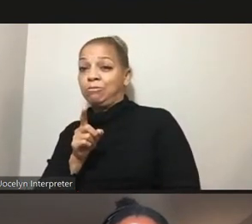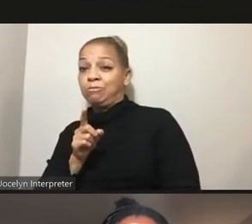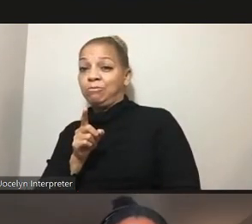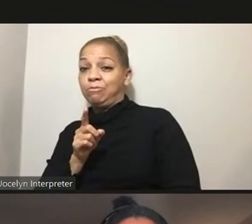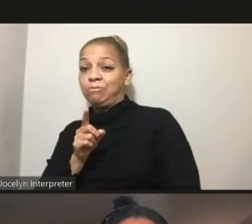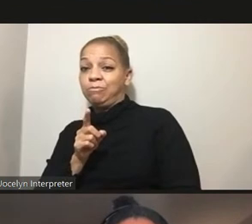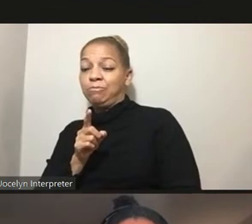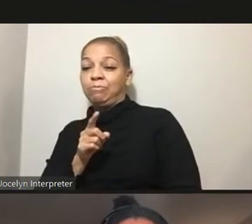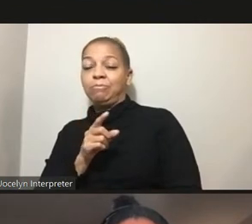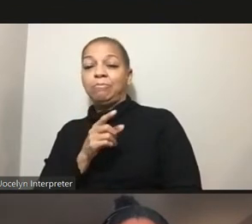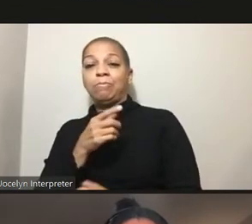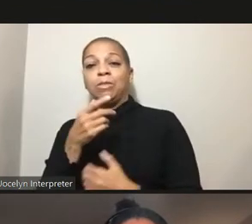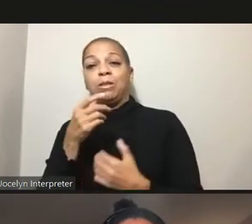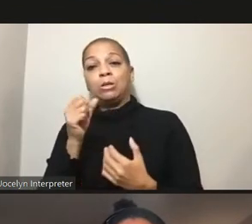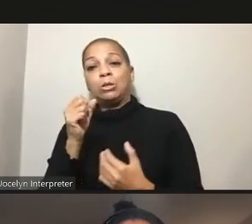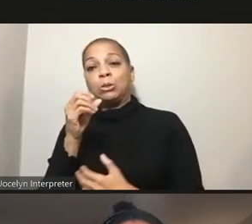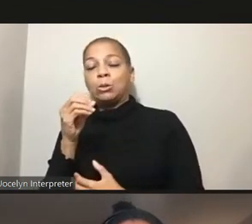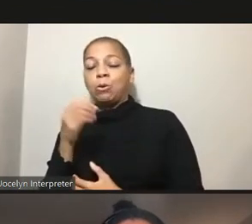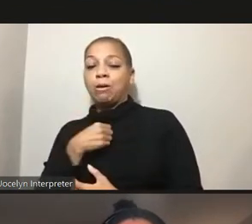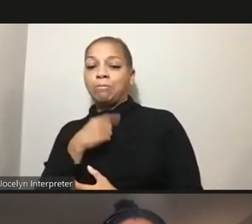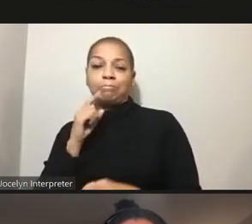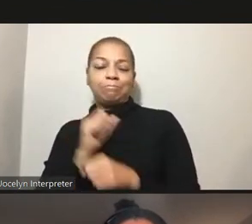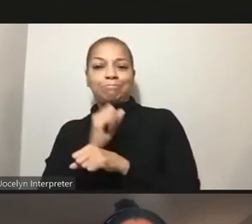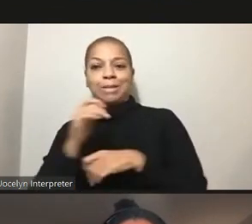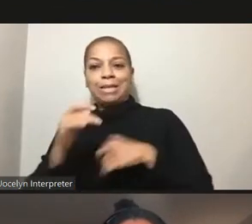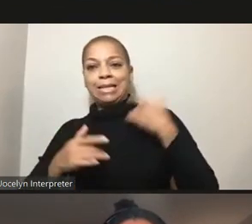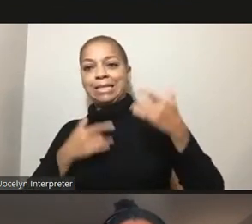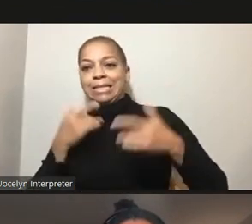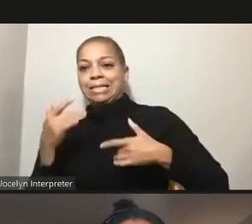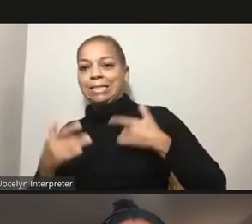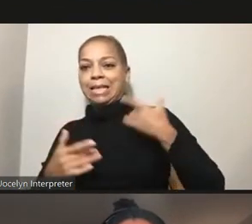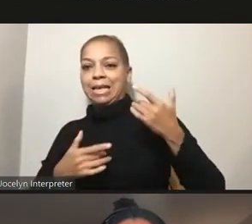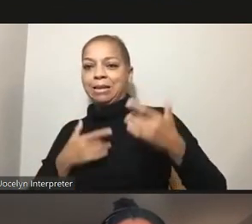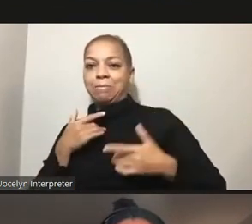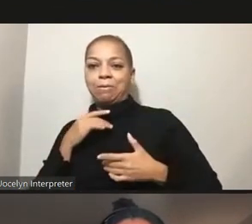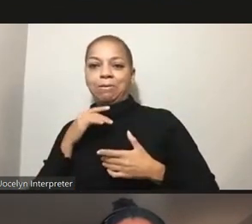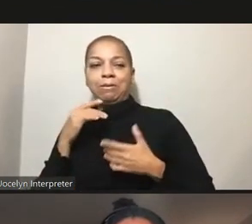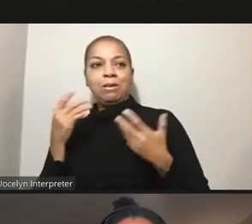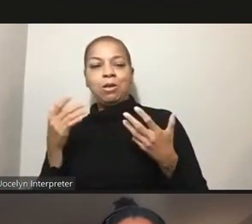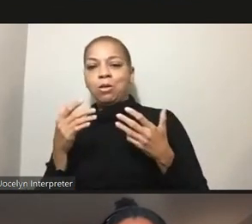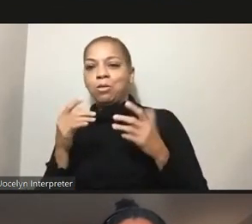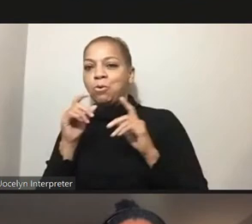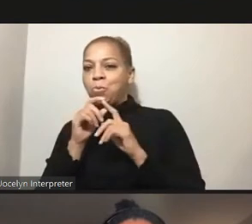And so I'm so excited about the work going forward.